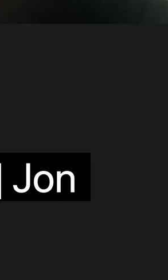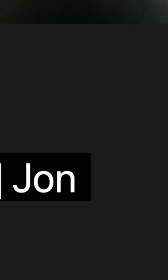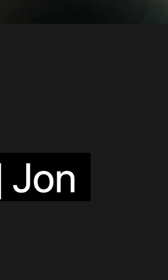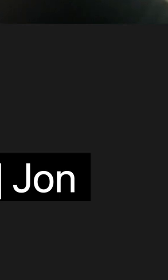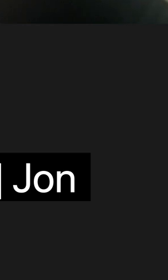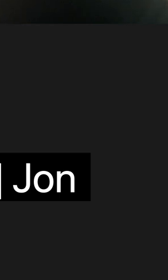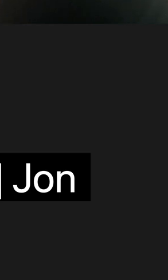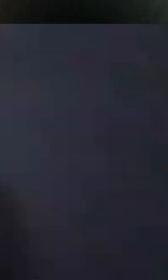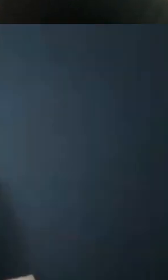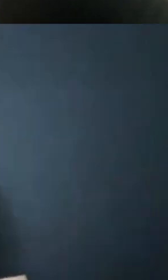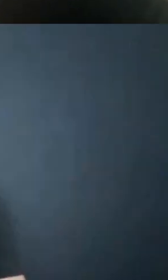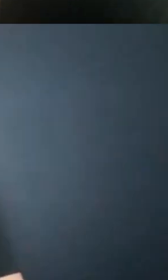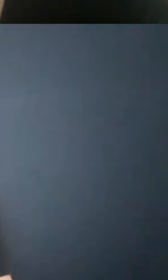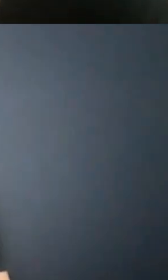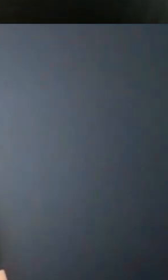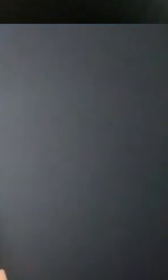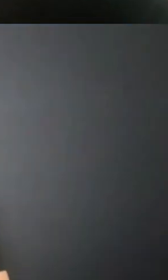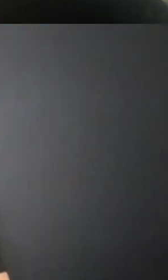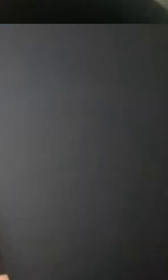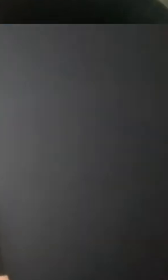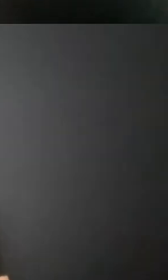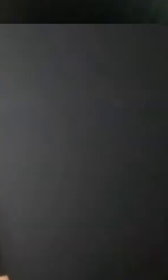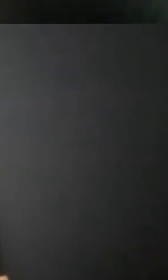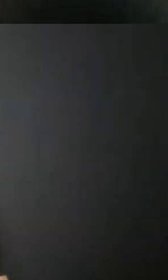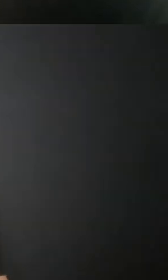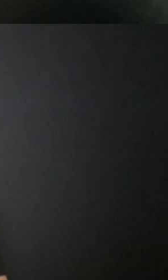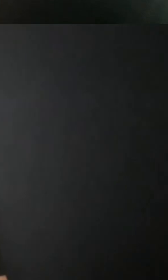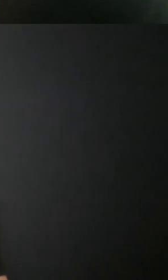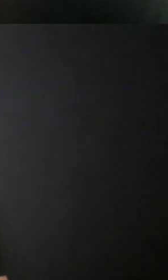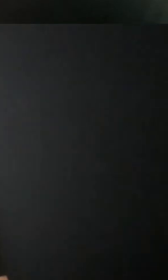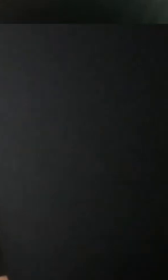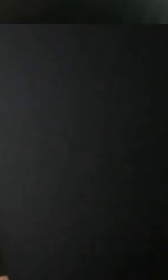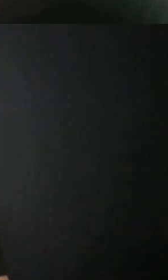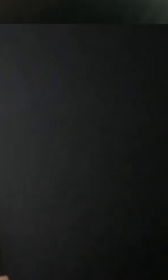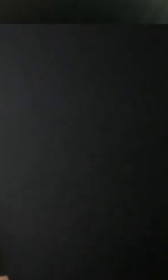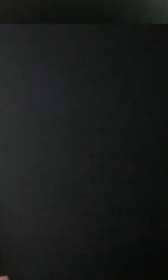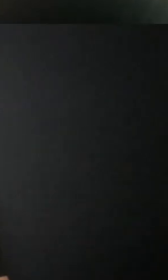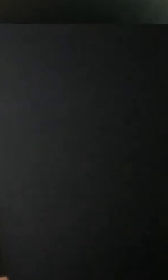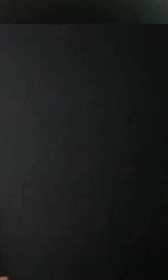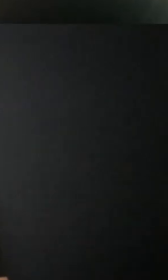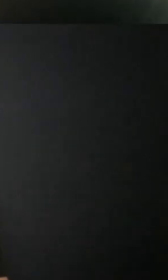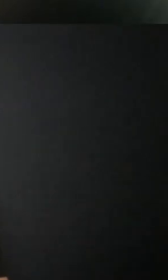that. That's going to be awesome. Mm-hmm. So hold tight that we're going to get there.